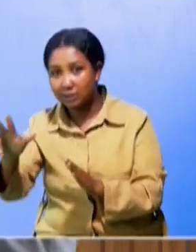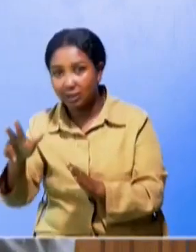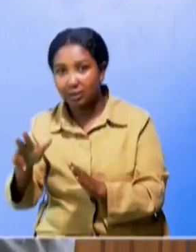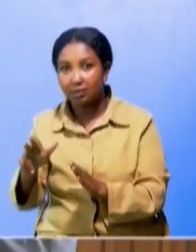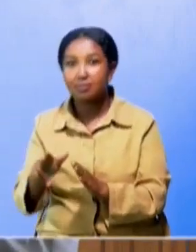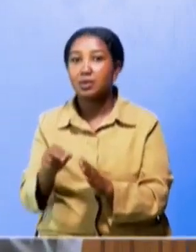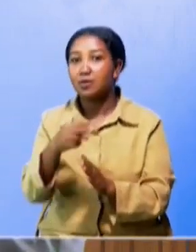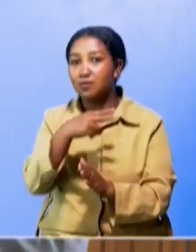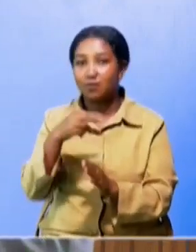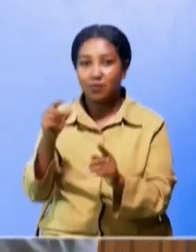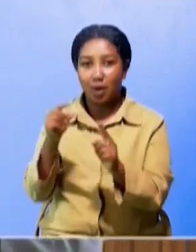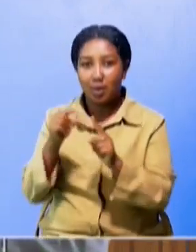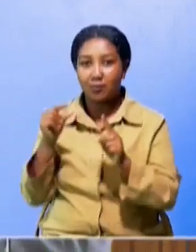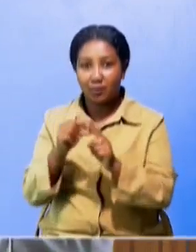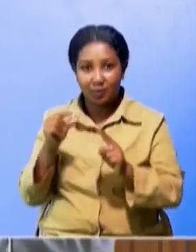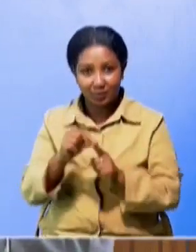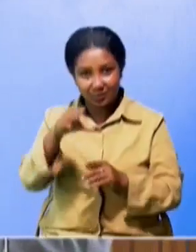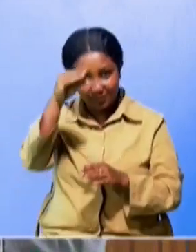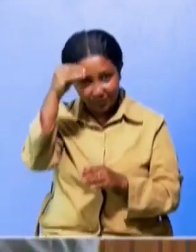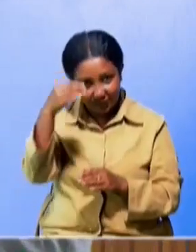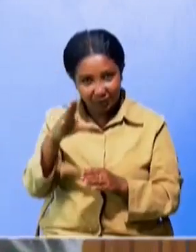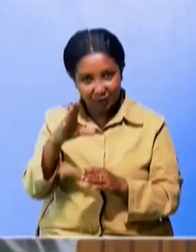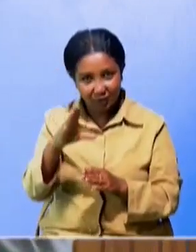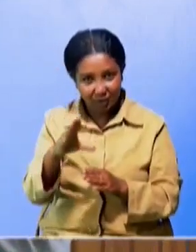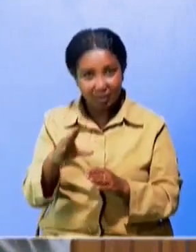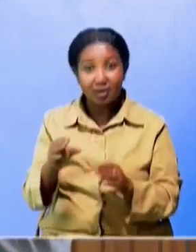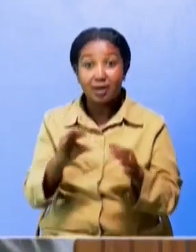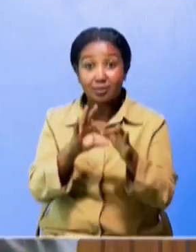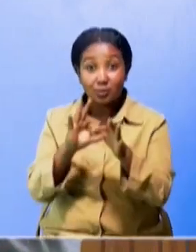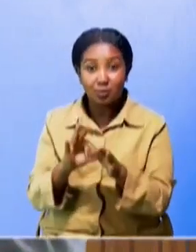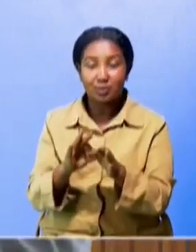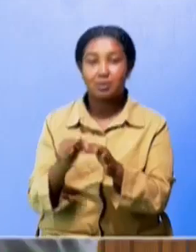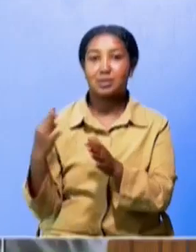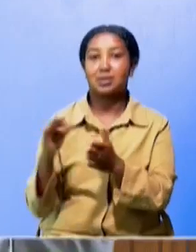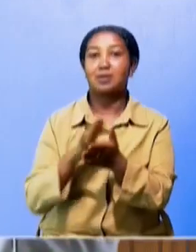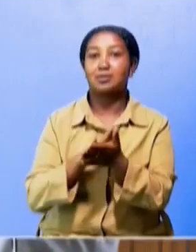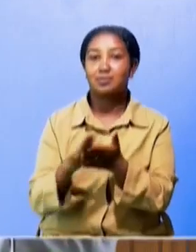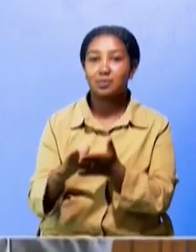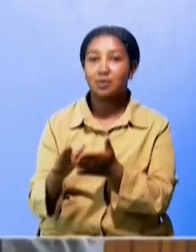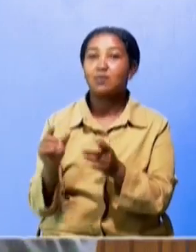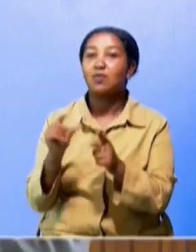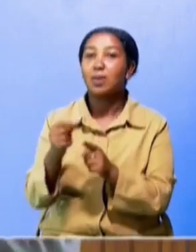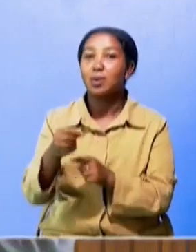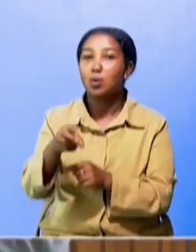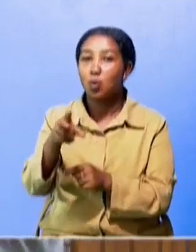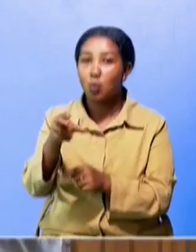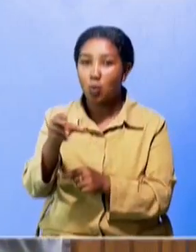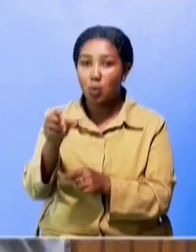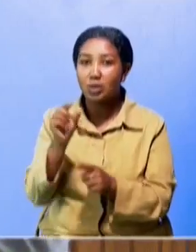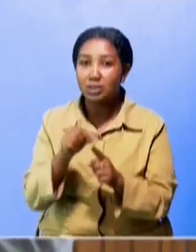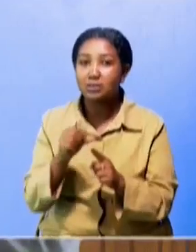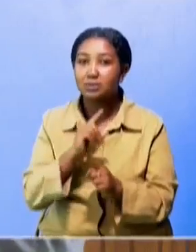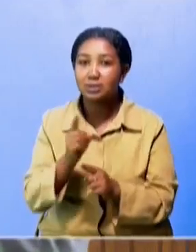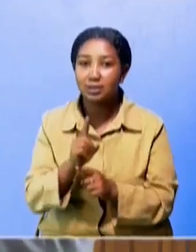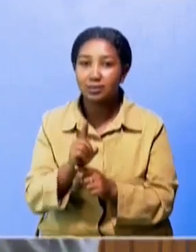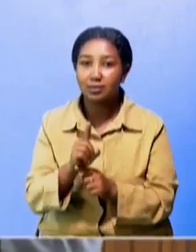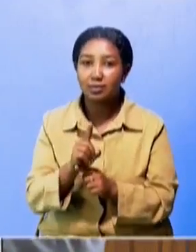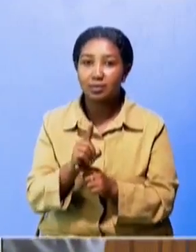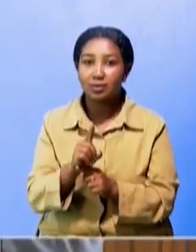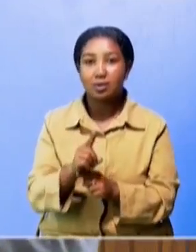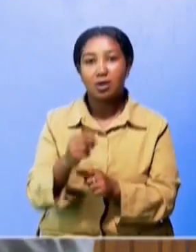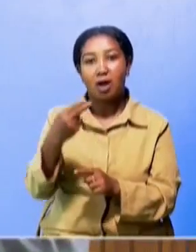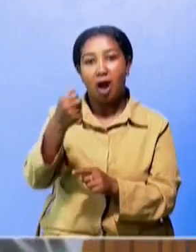some vocabularies that are related to the personal hygiene. To remind you of vocabulary words such as